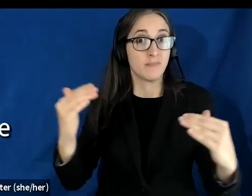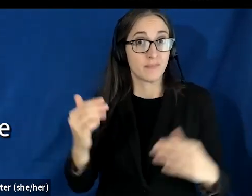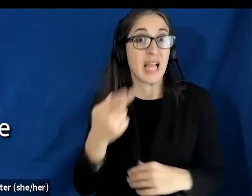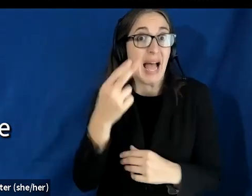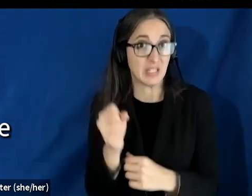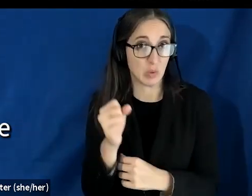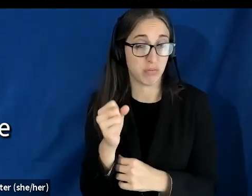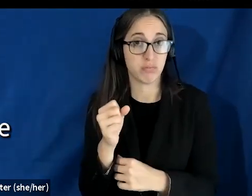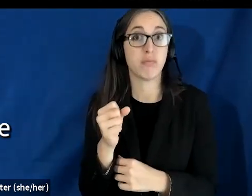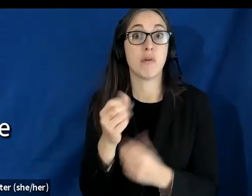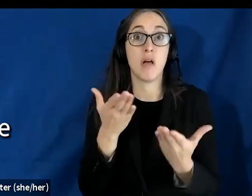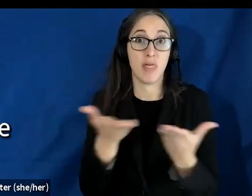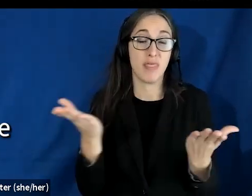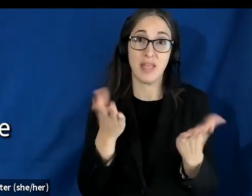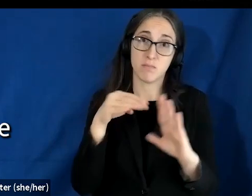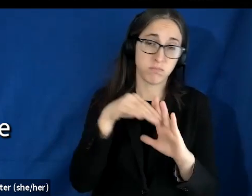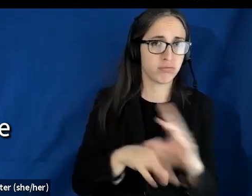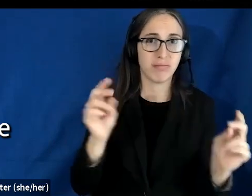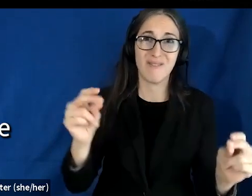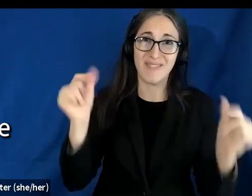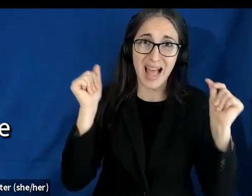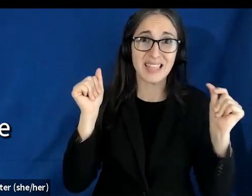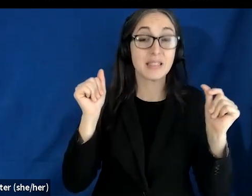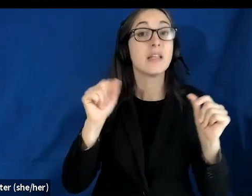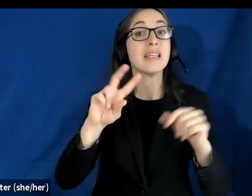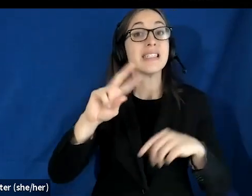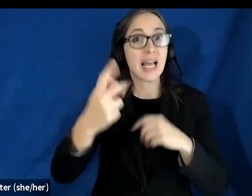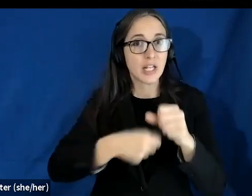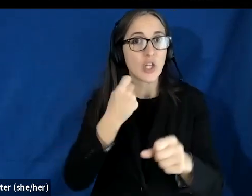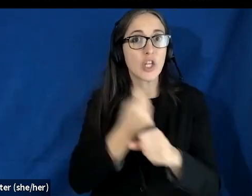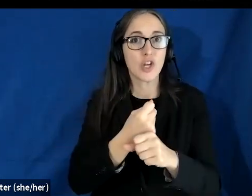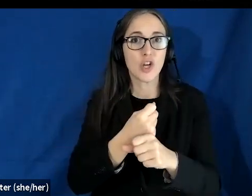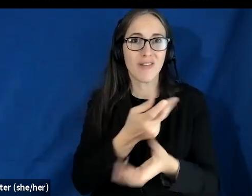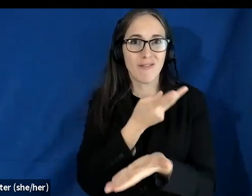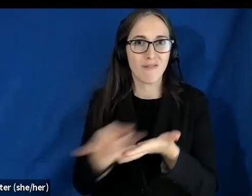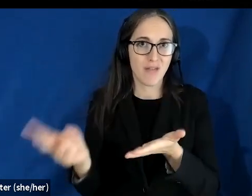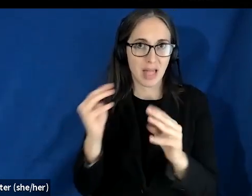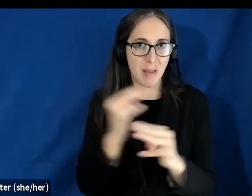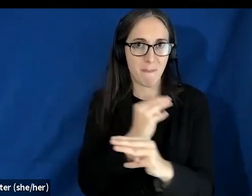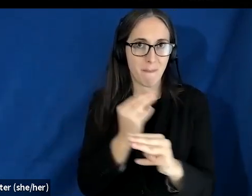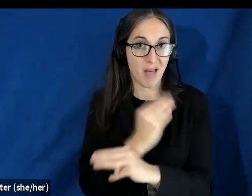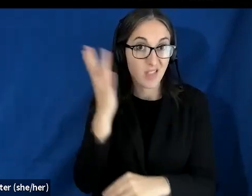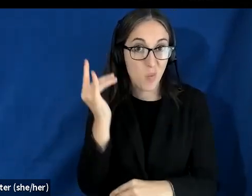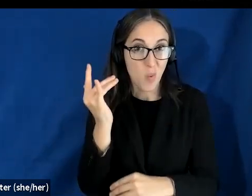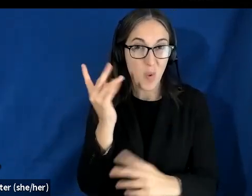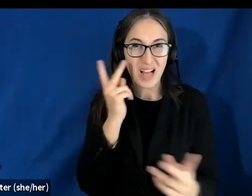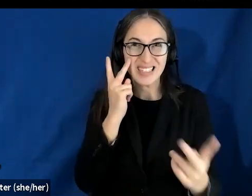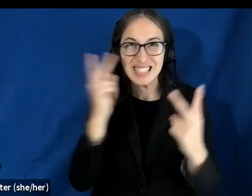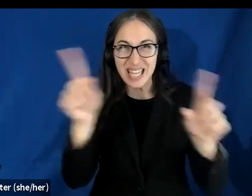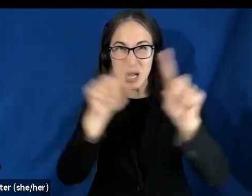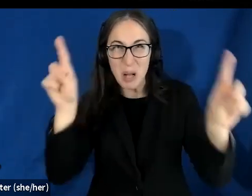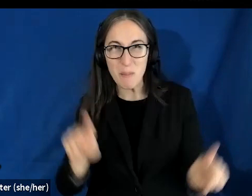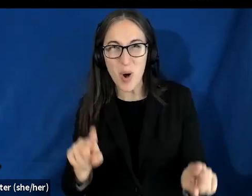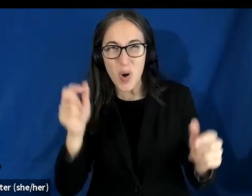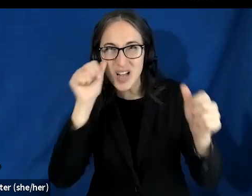year, I flunked math because I was having trouble seeing the board. So my vision had declined to that point.